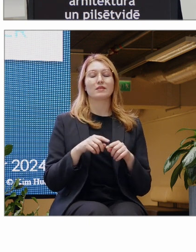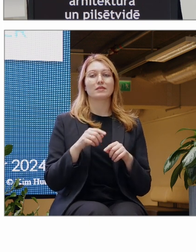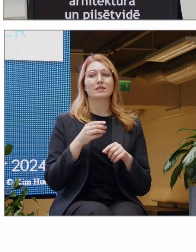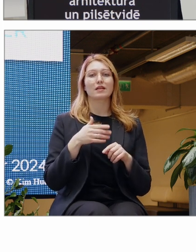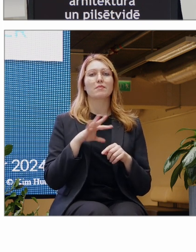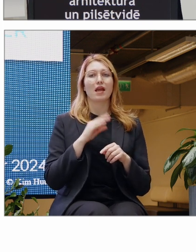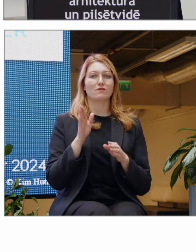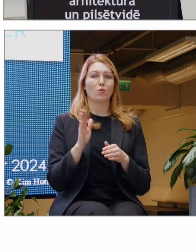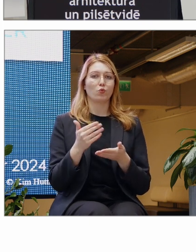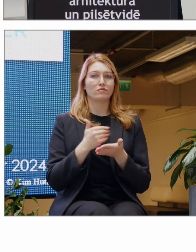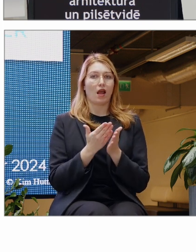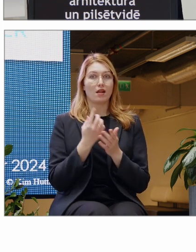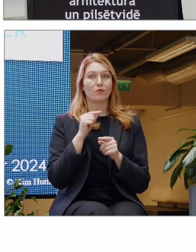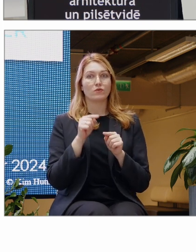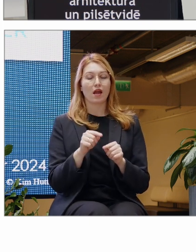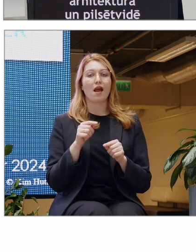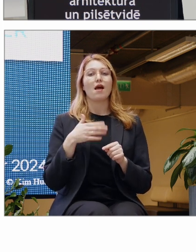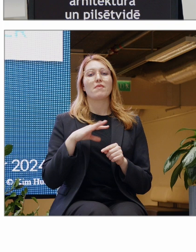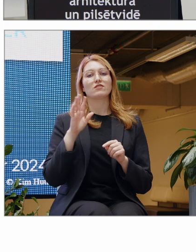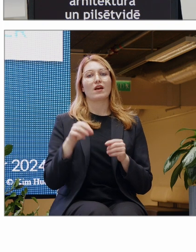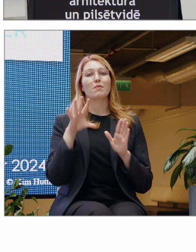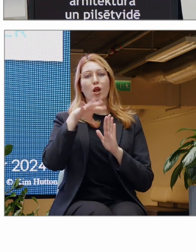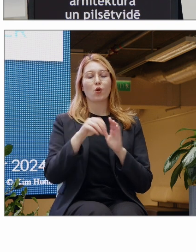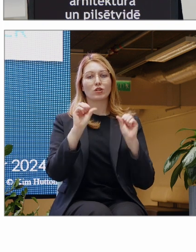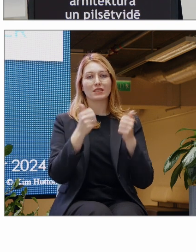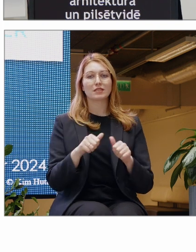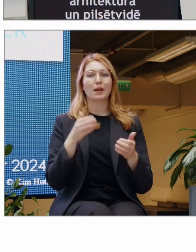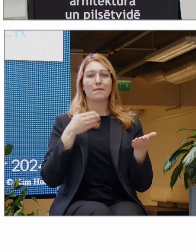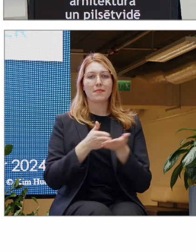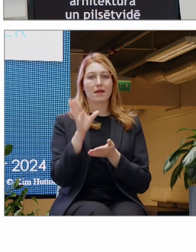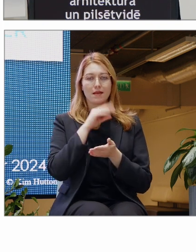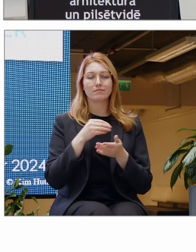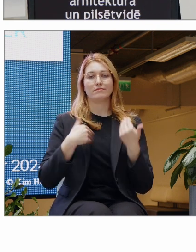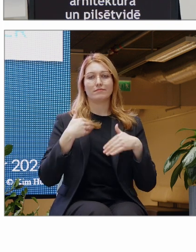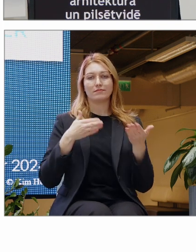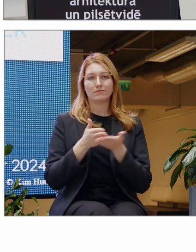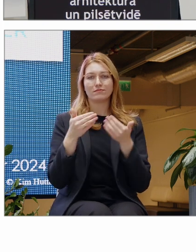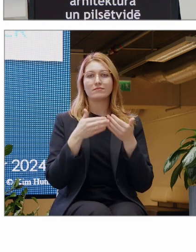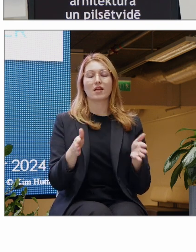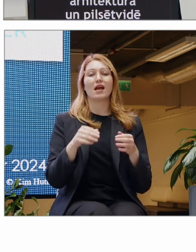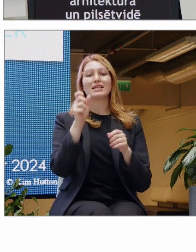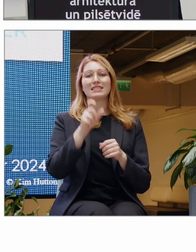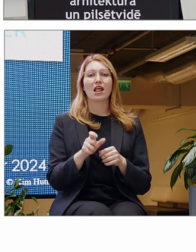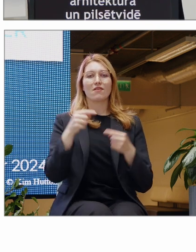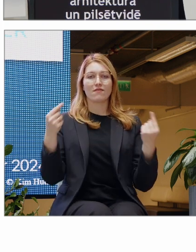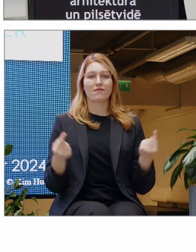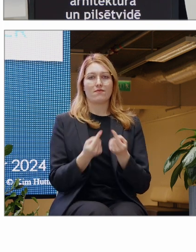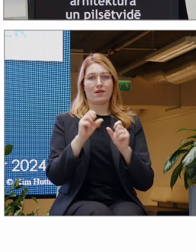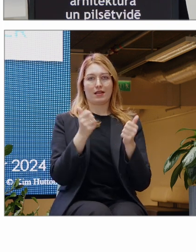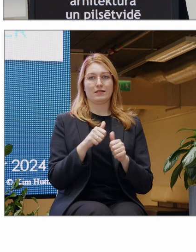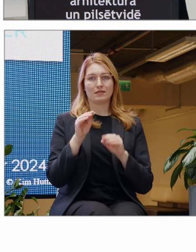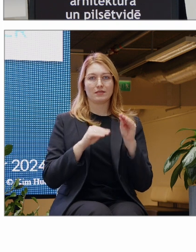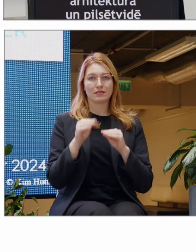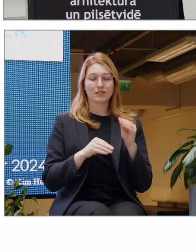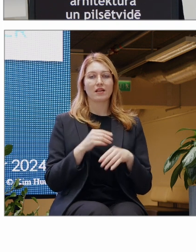So universal design, inclusive design, accessible design, human-centric design is something for all of us, if 1 in 6